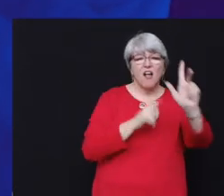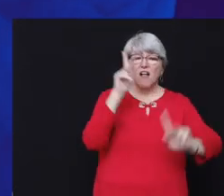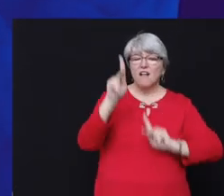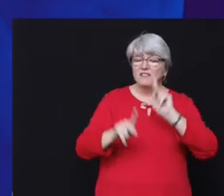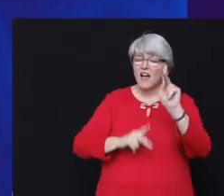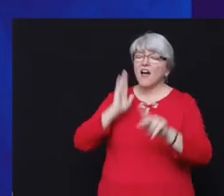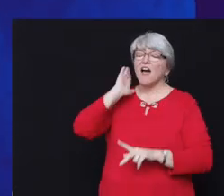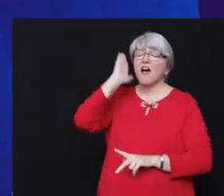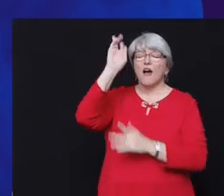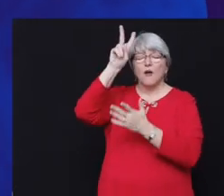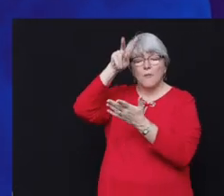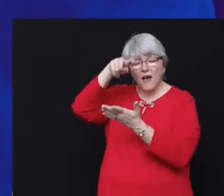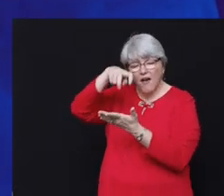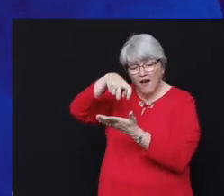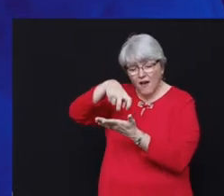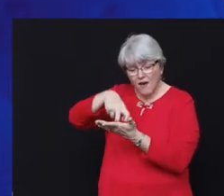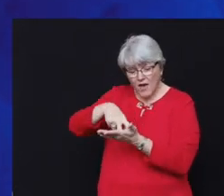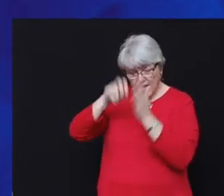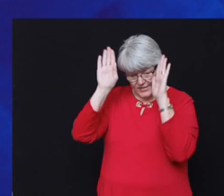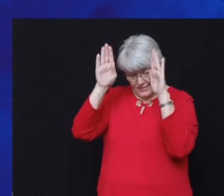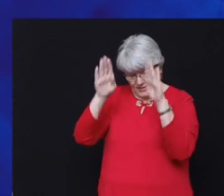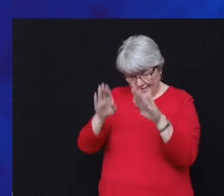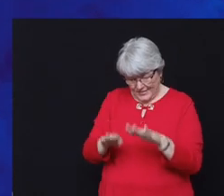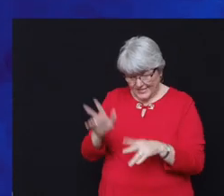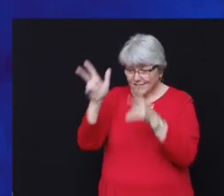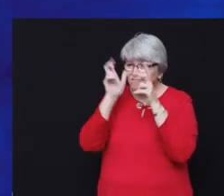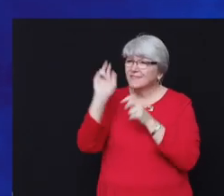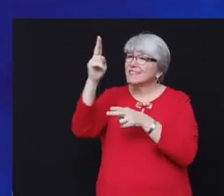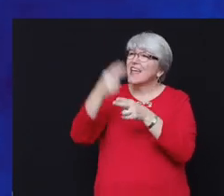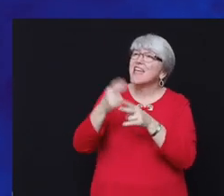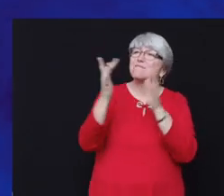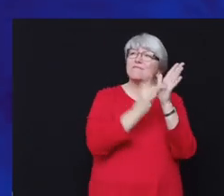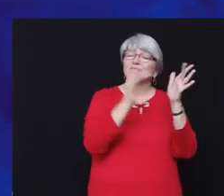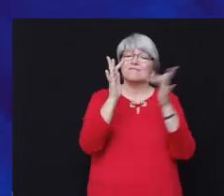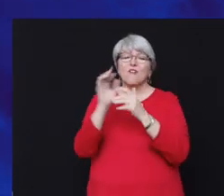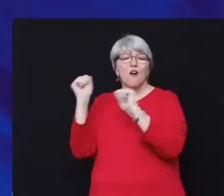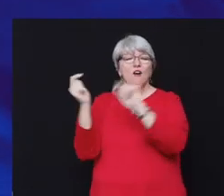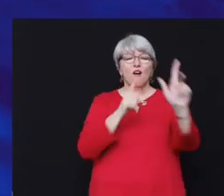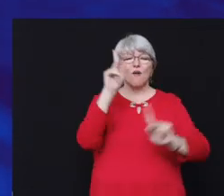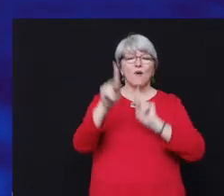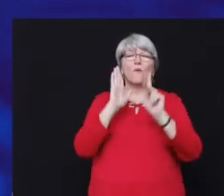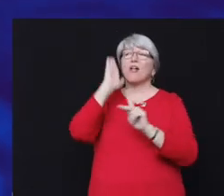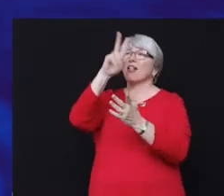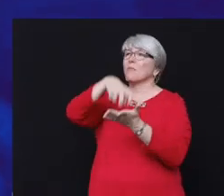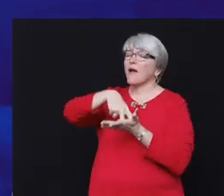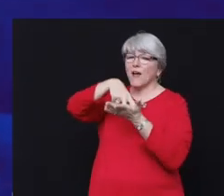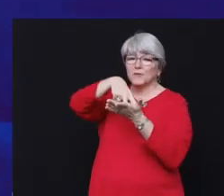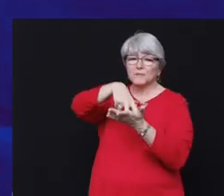knee shall bow at his name. At the name of Jesus, every knee shall